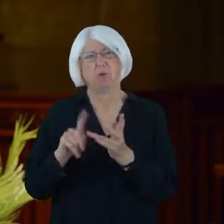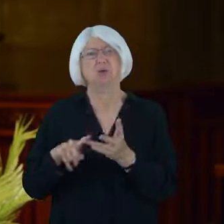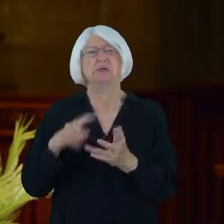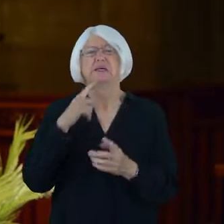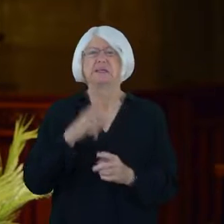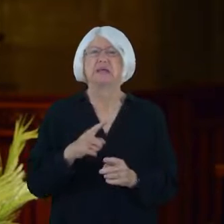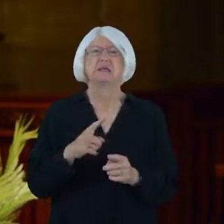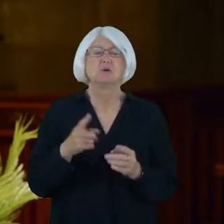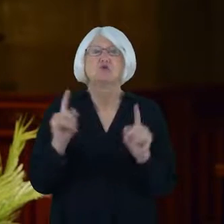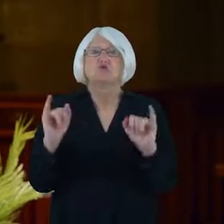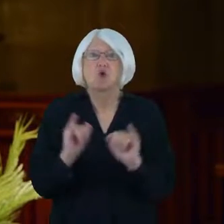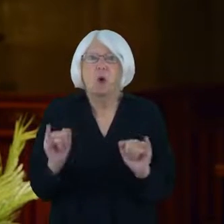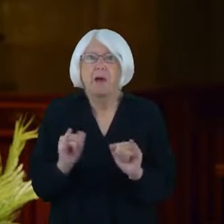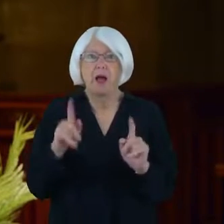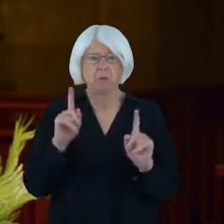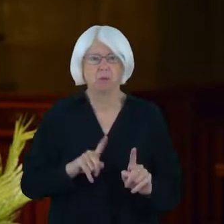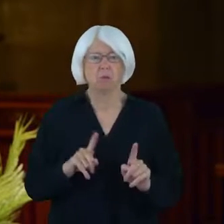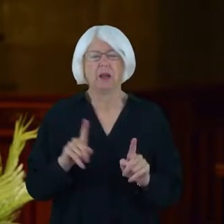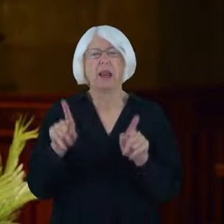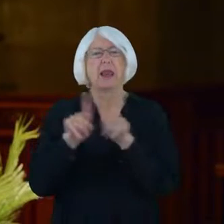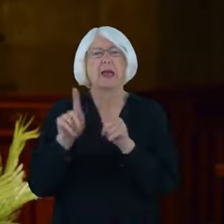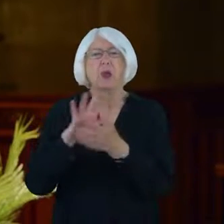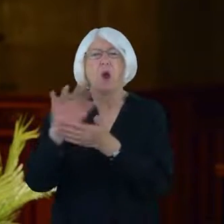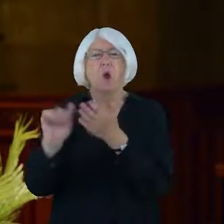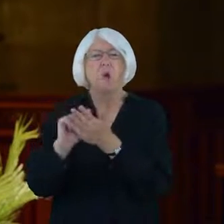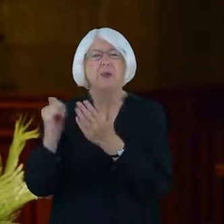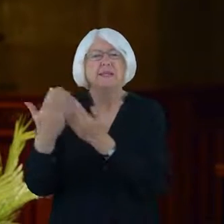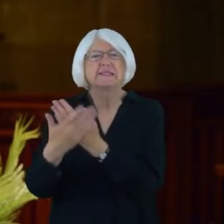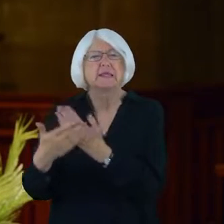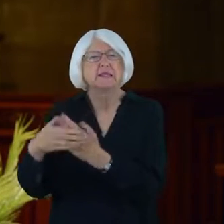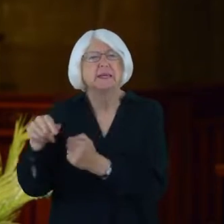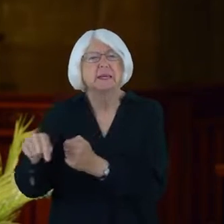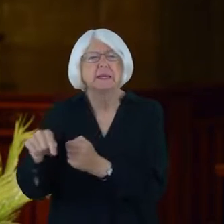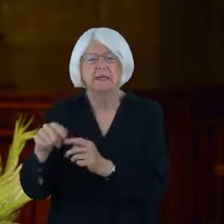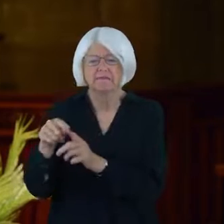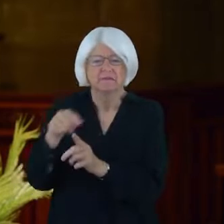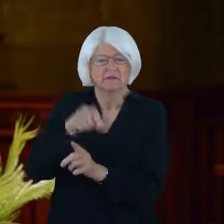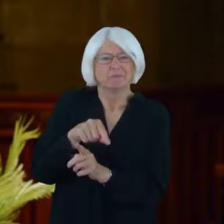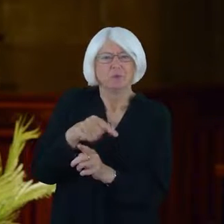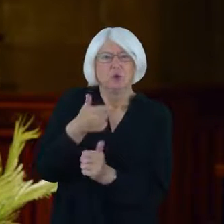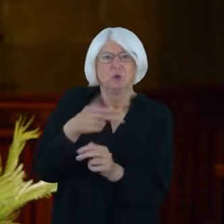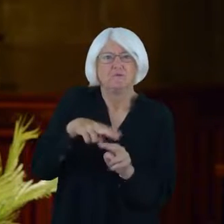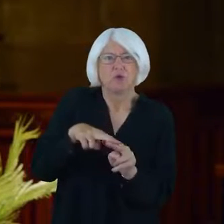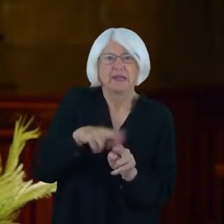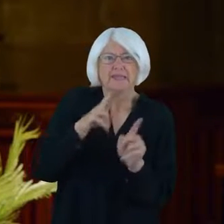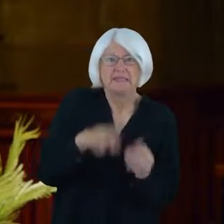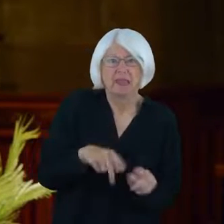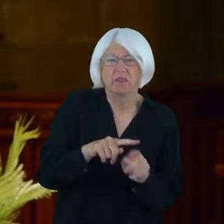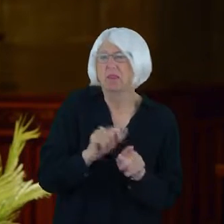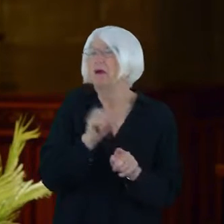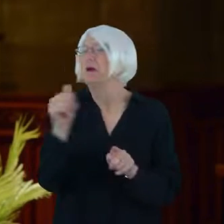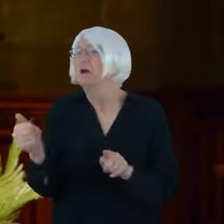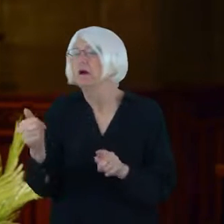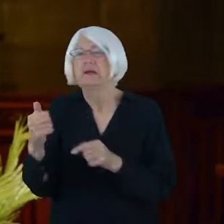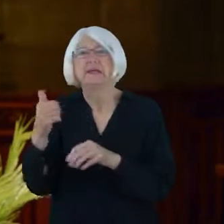experience, caught in the uncertain remaining between death on Good Friday and resurrection on